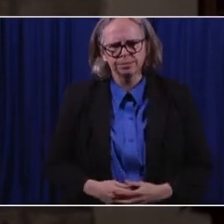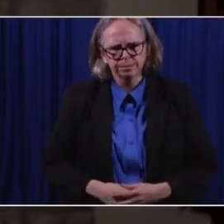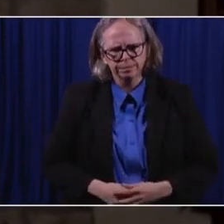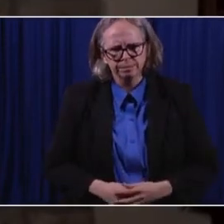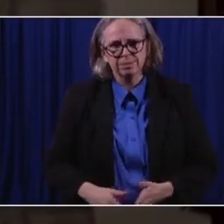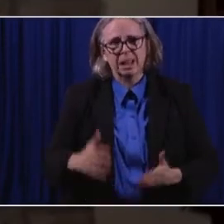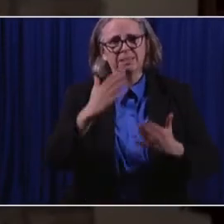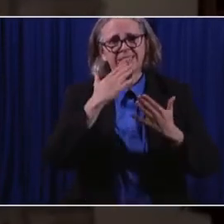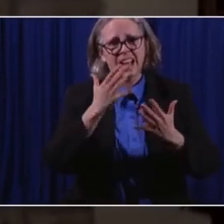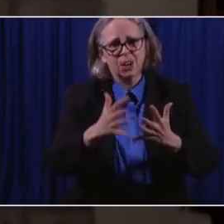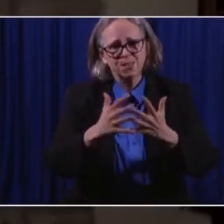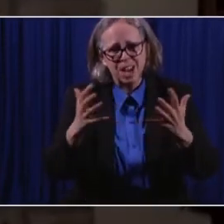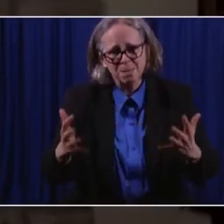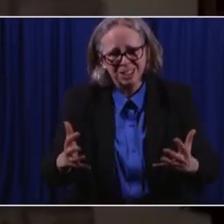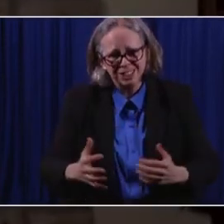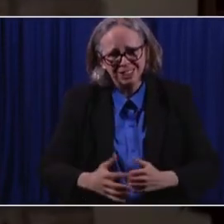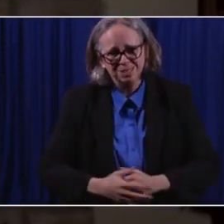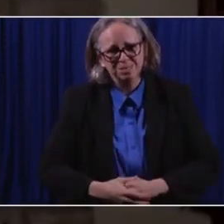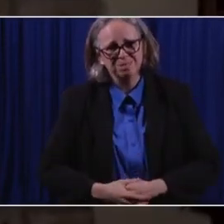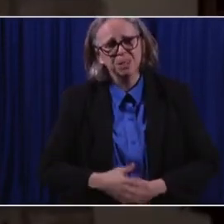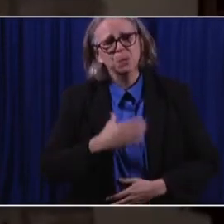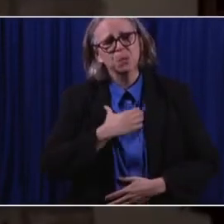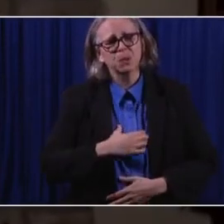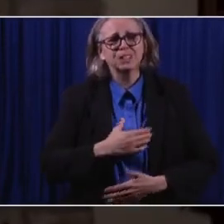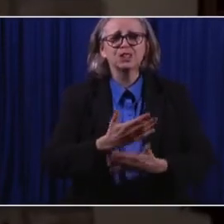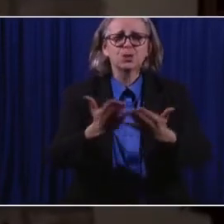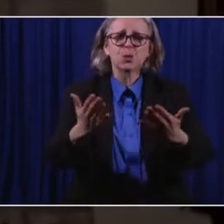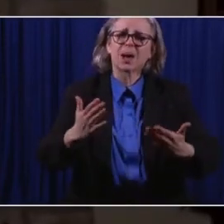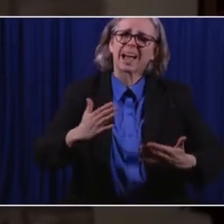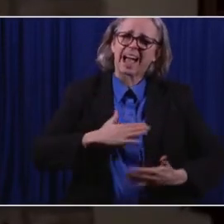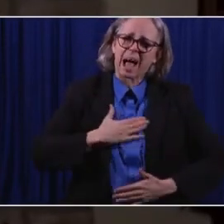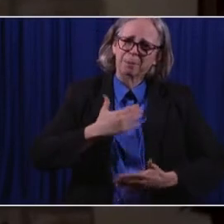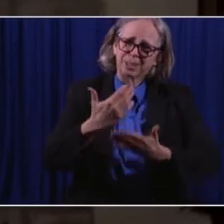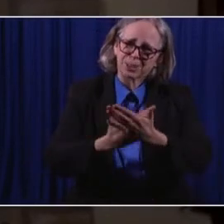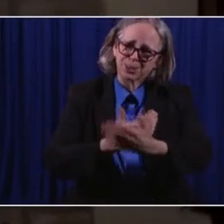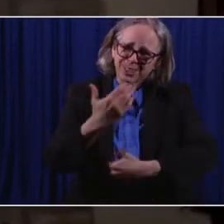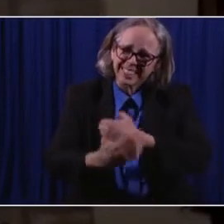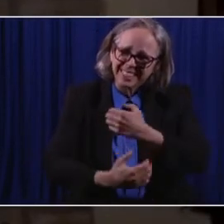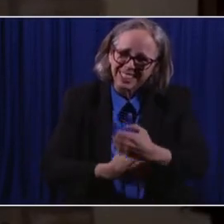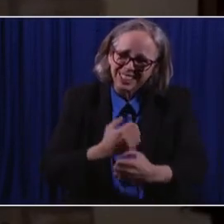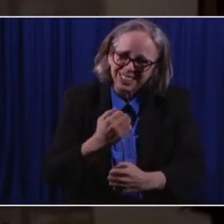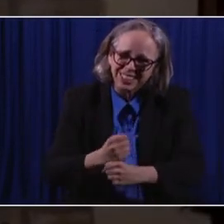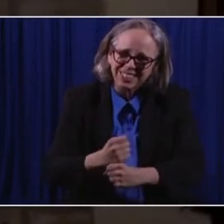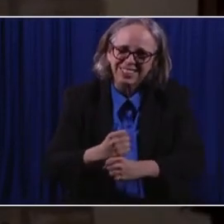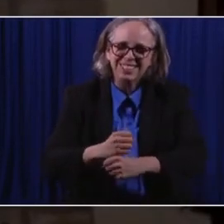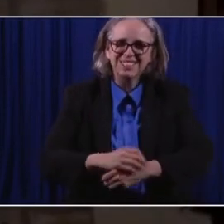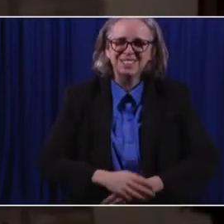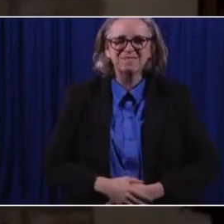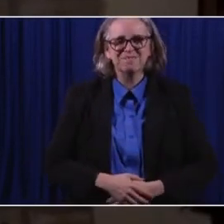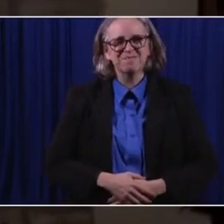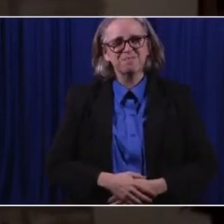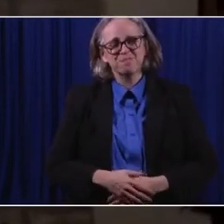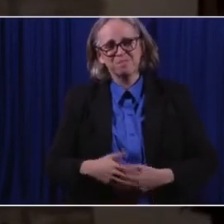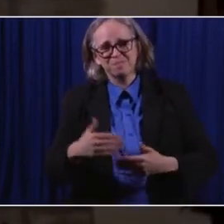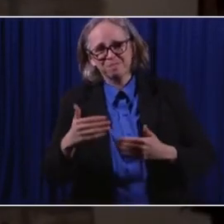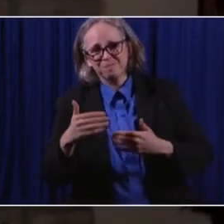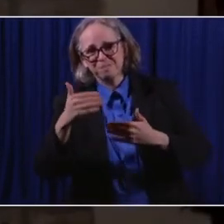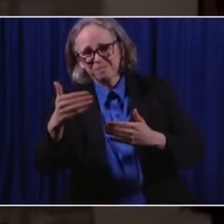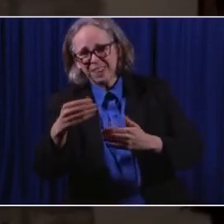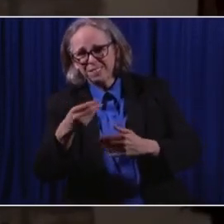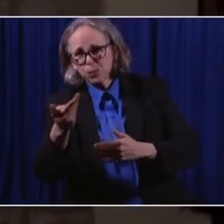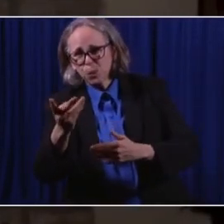Well, wish everybody a happy new year. The first few months of this coming year are probably going to remain tough.